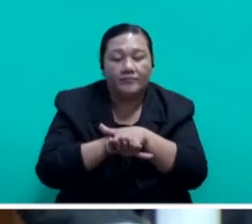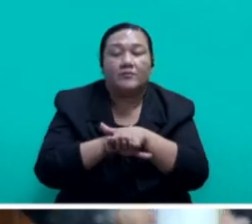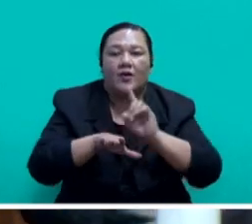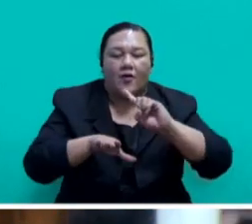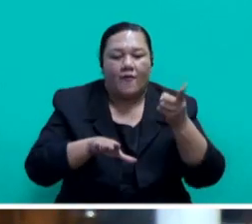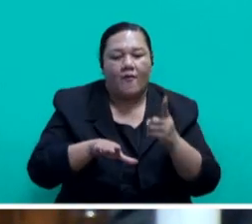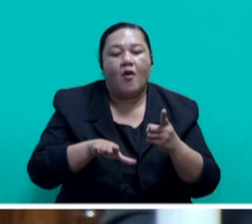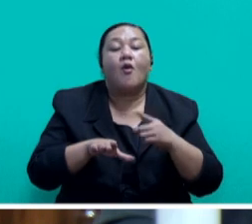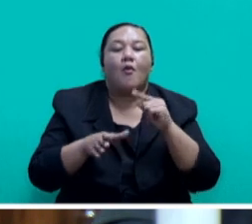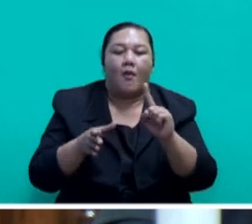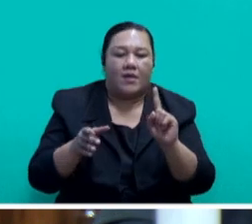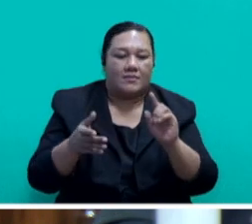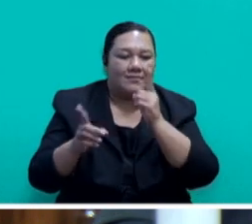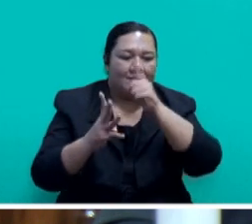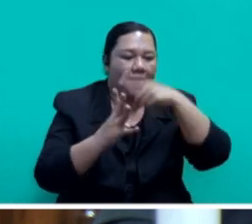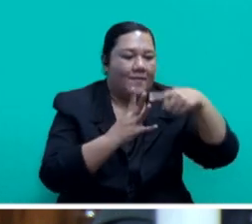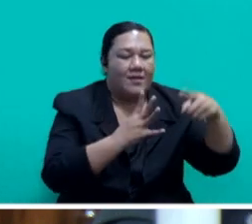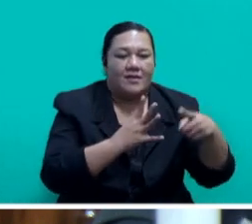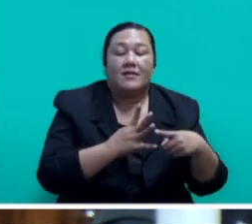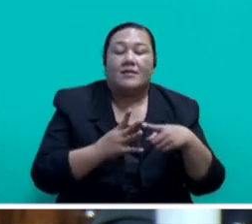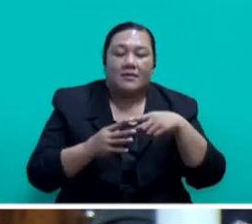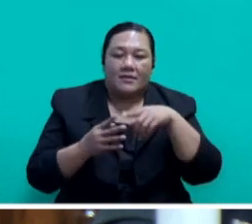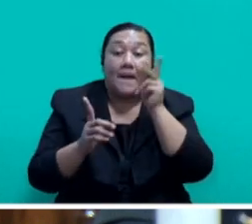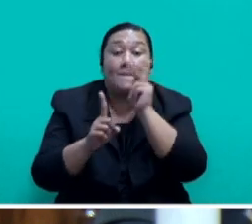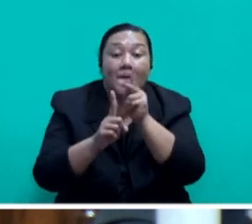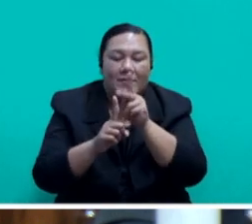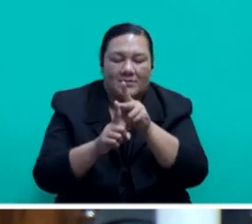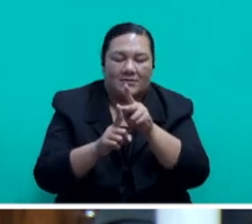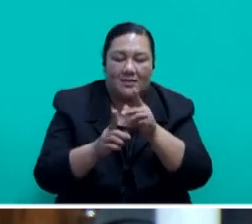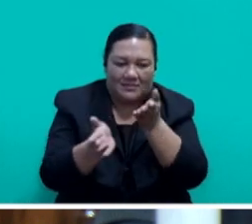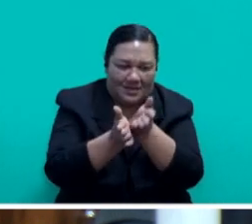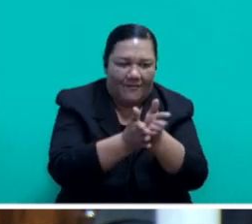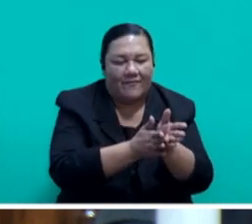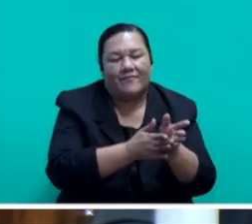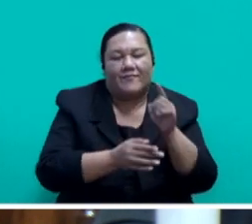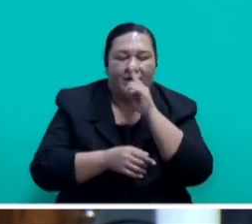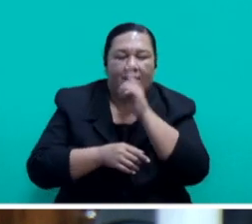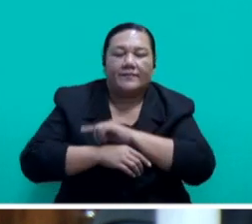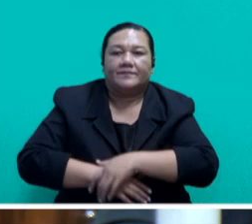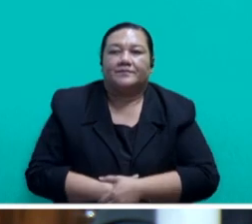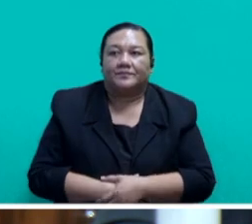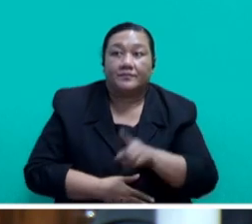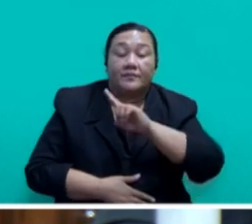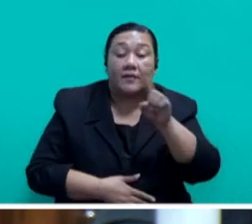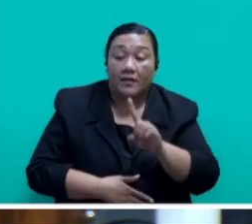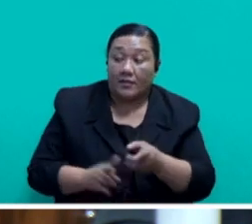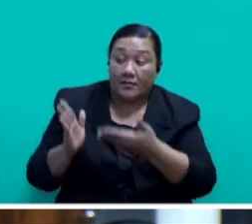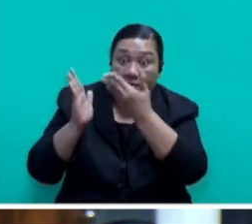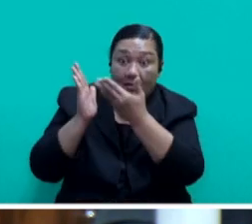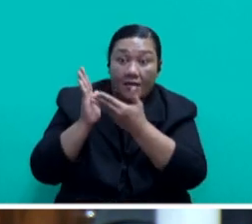people. Mr. Speaker, sir, the coalition government is steadfast in its mission to construct a new